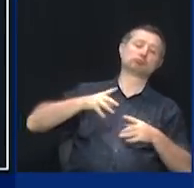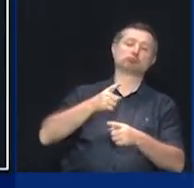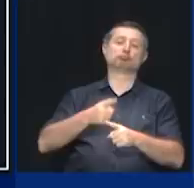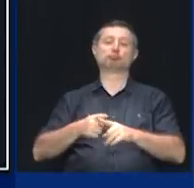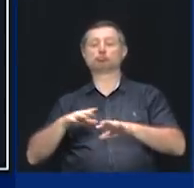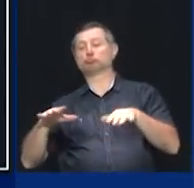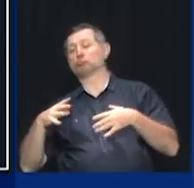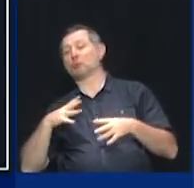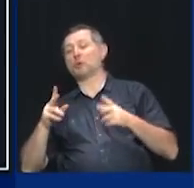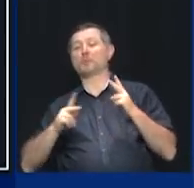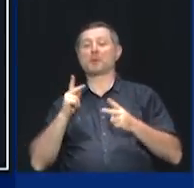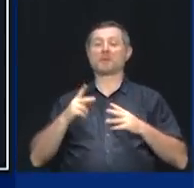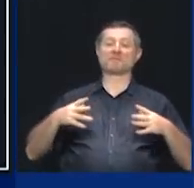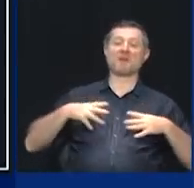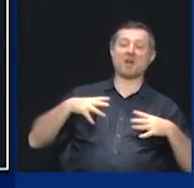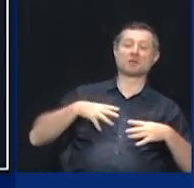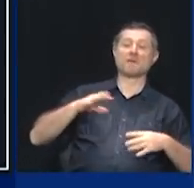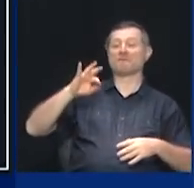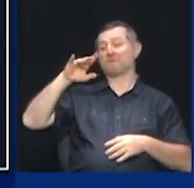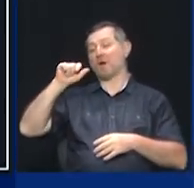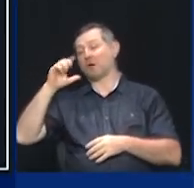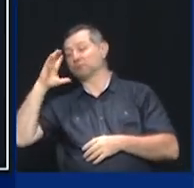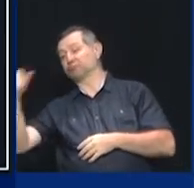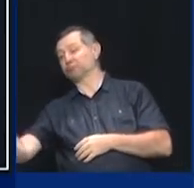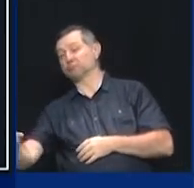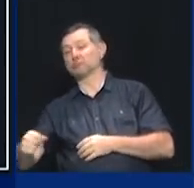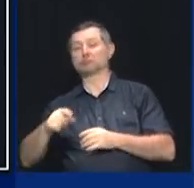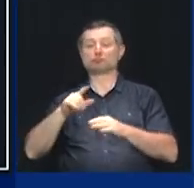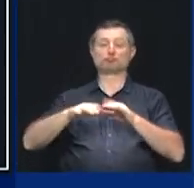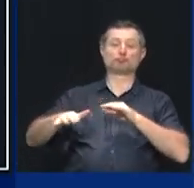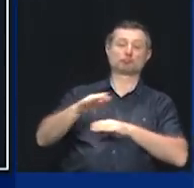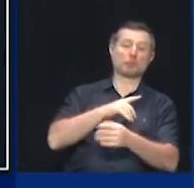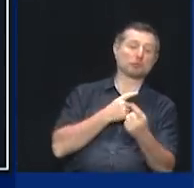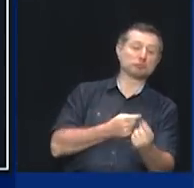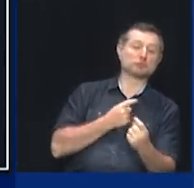Florida. They took you to Aspen. You had a lot of options.